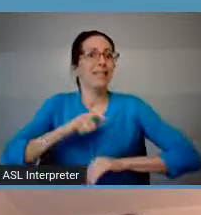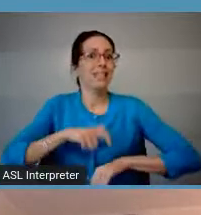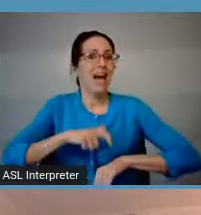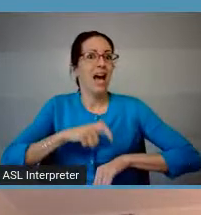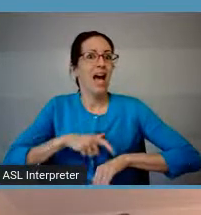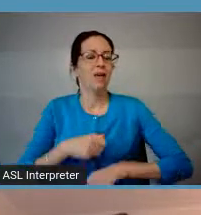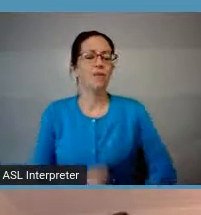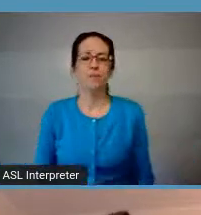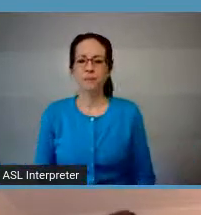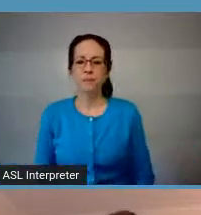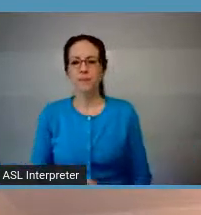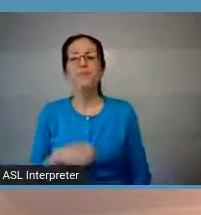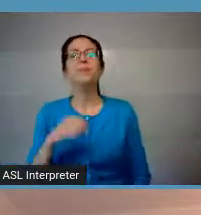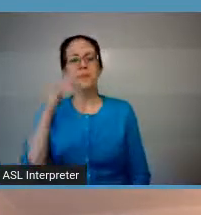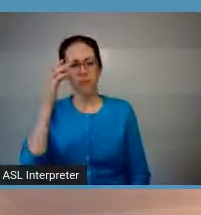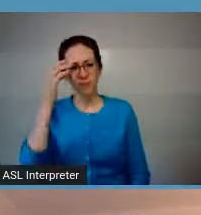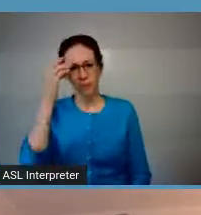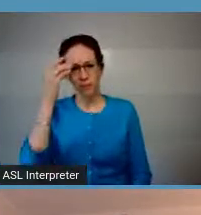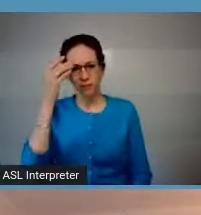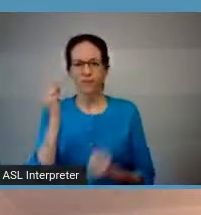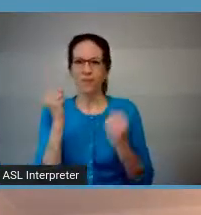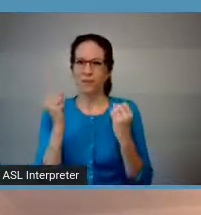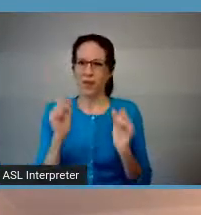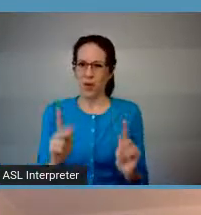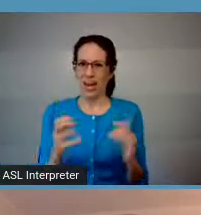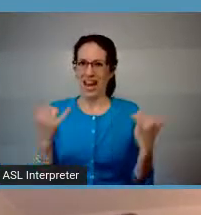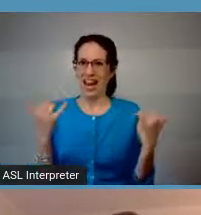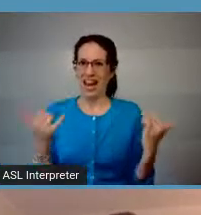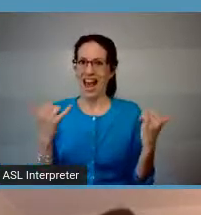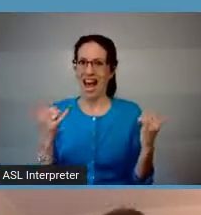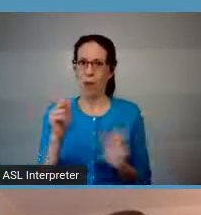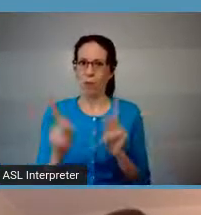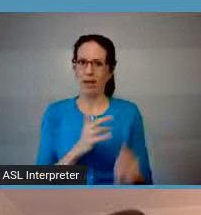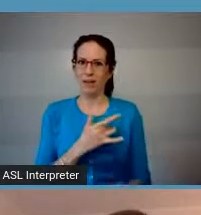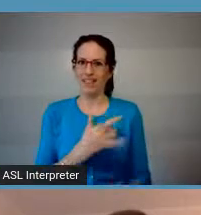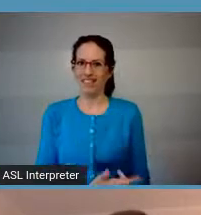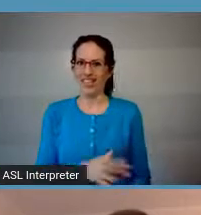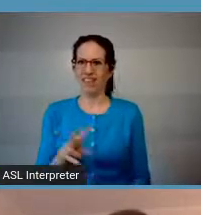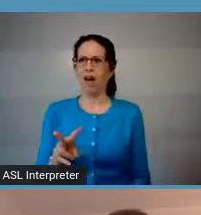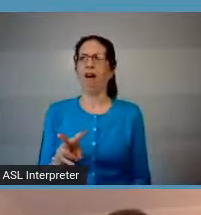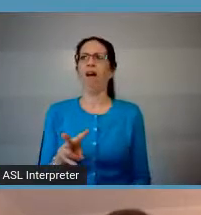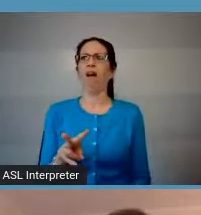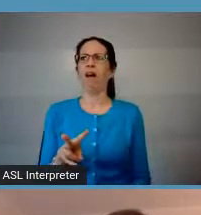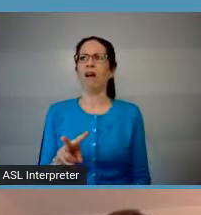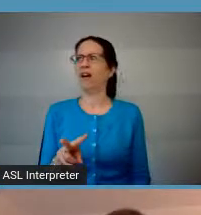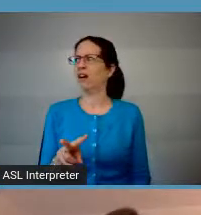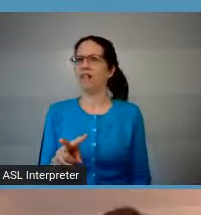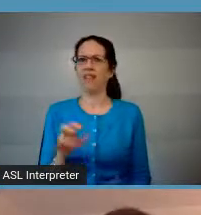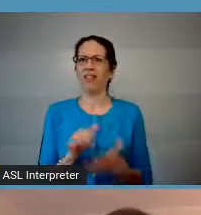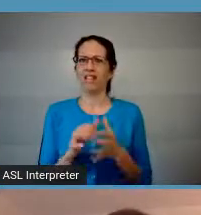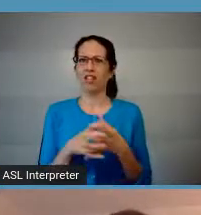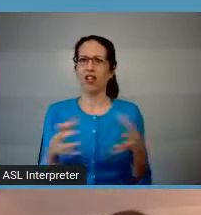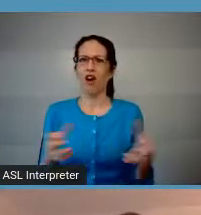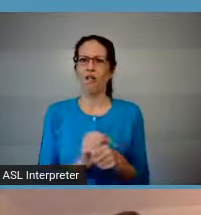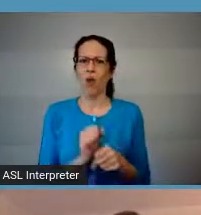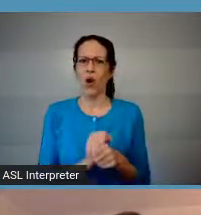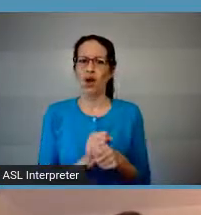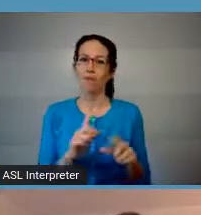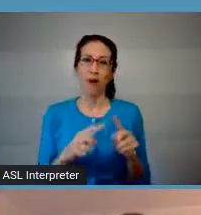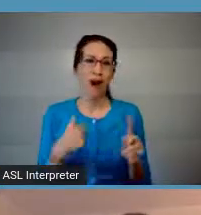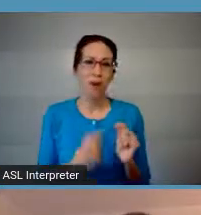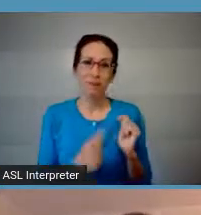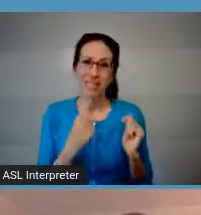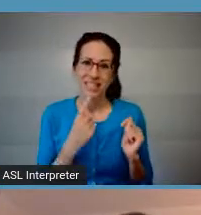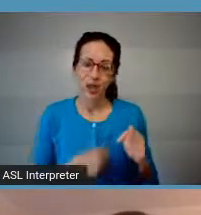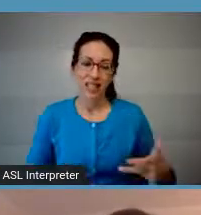Okay, so this is the part where people are like, oh, you are kidding me. But I'm serious. You have to collect timed data. And what that